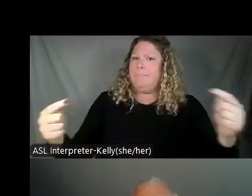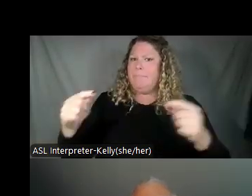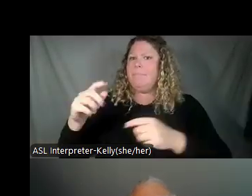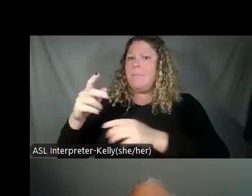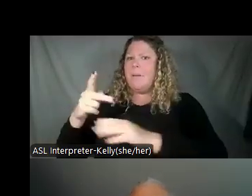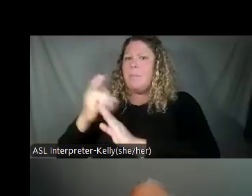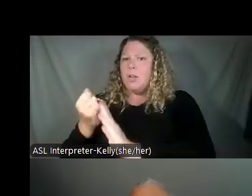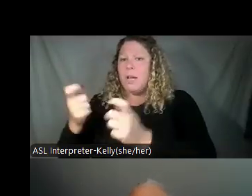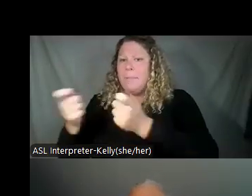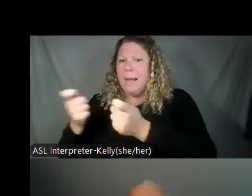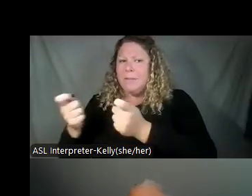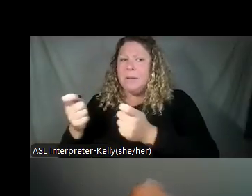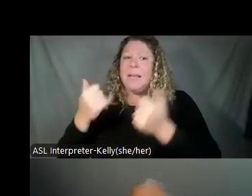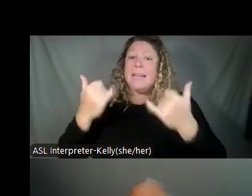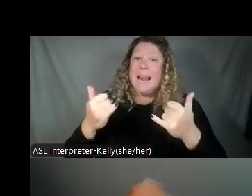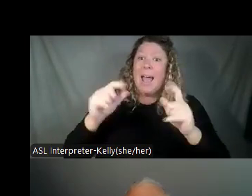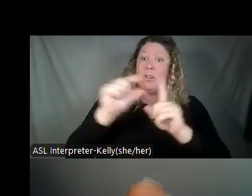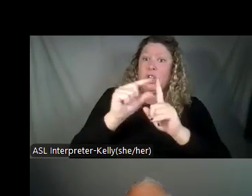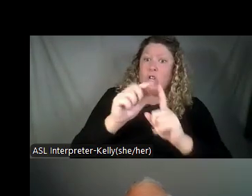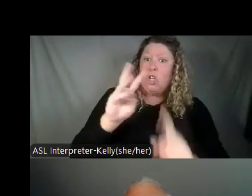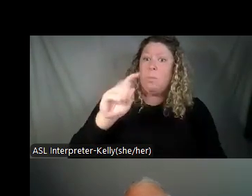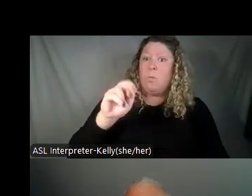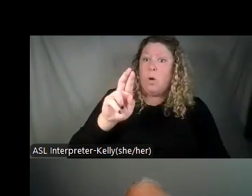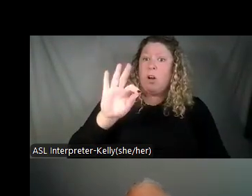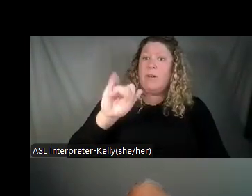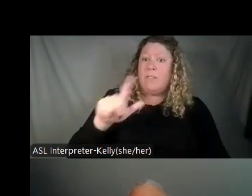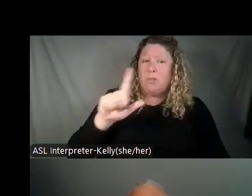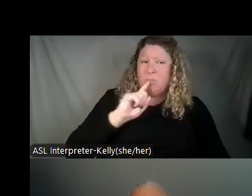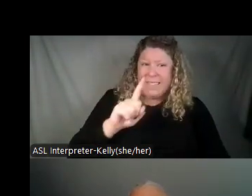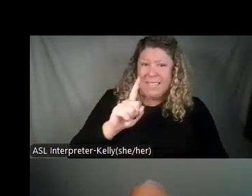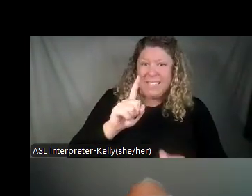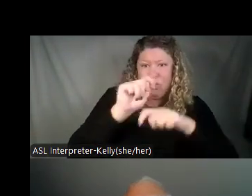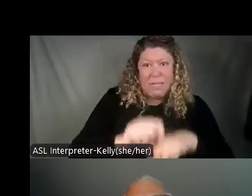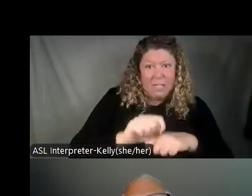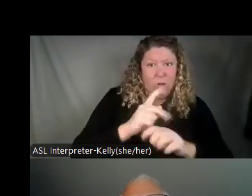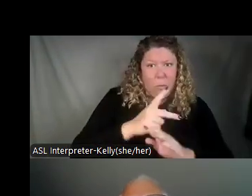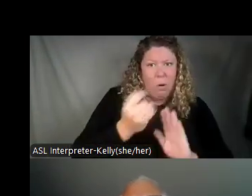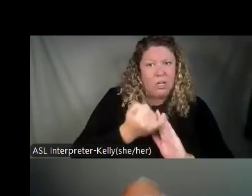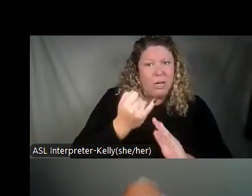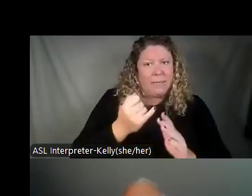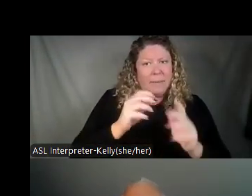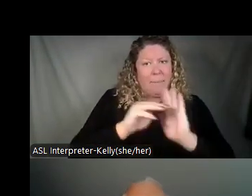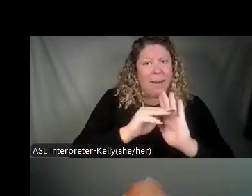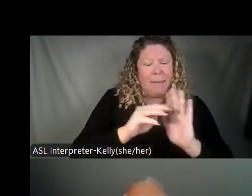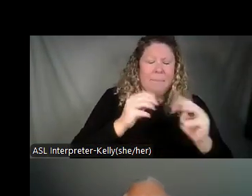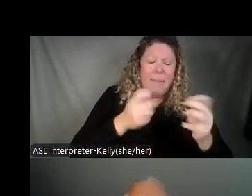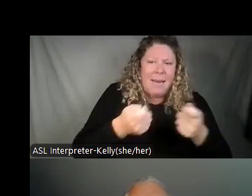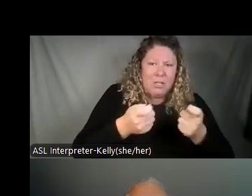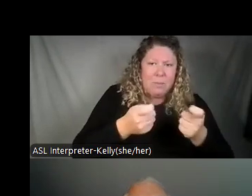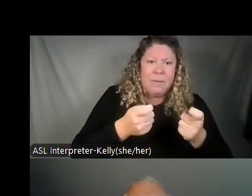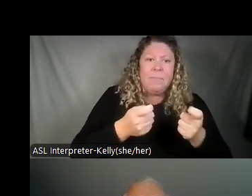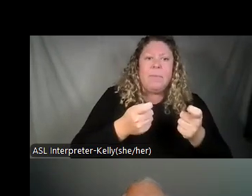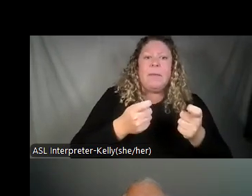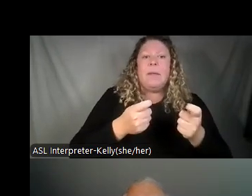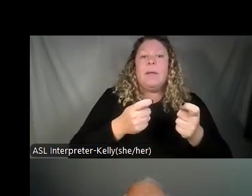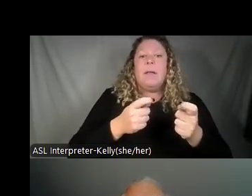waterfall, it's now kind of what traditional project management is, but it doesn't fit the model of innovation